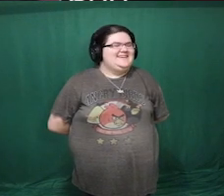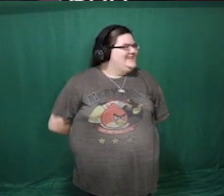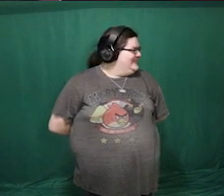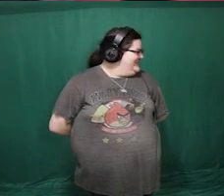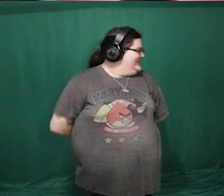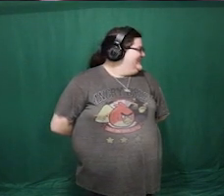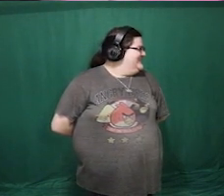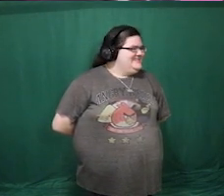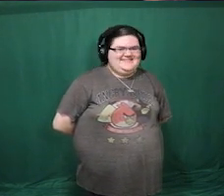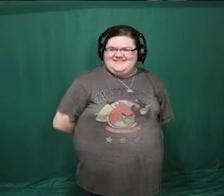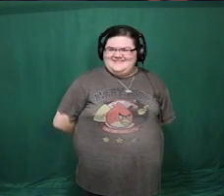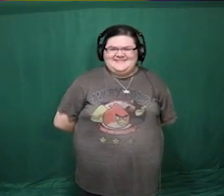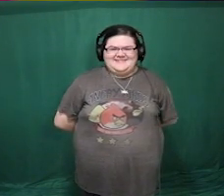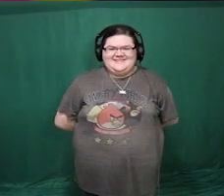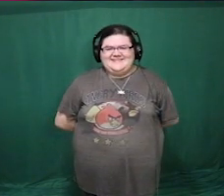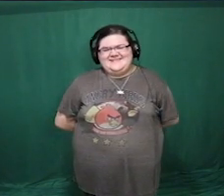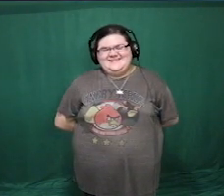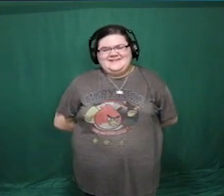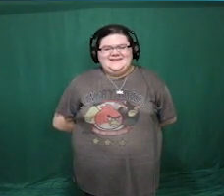not 3 joint seconds.